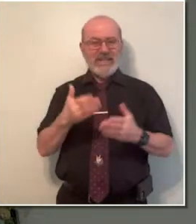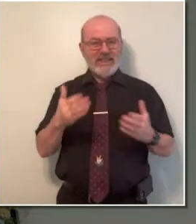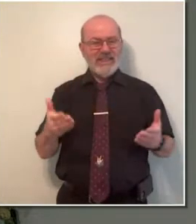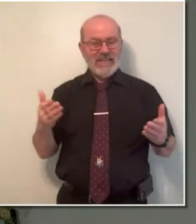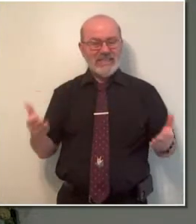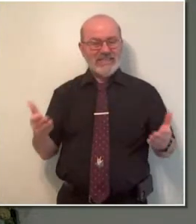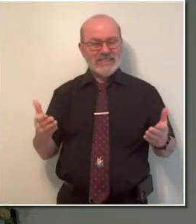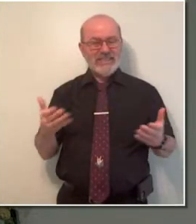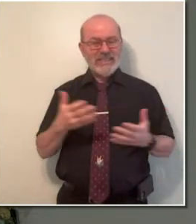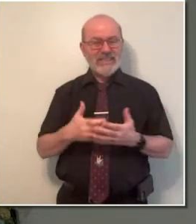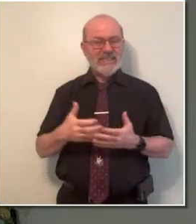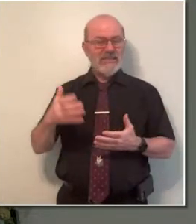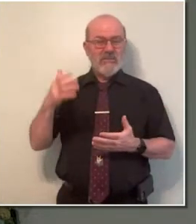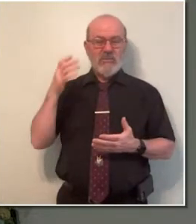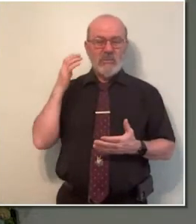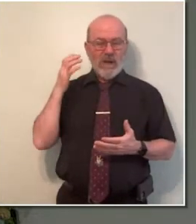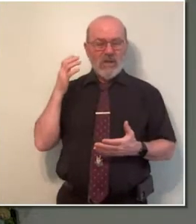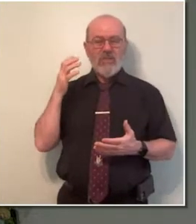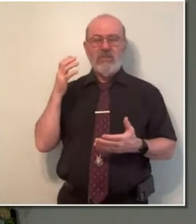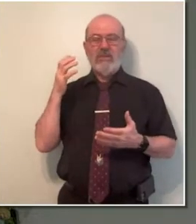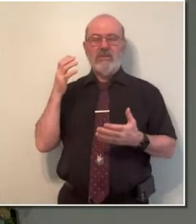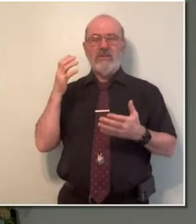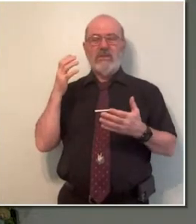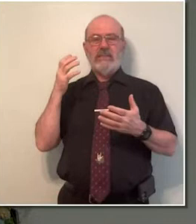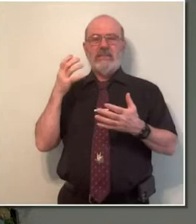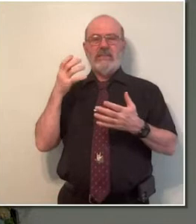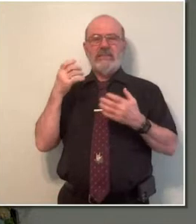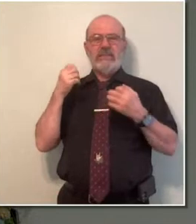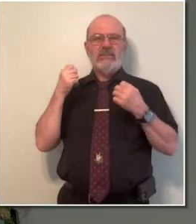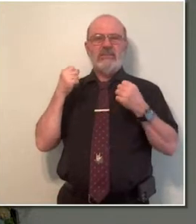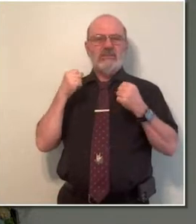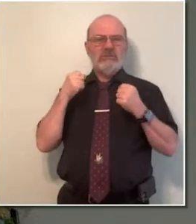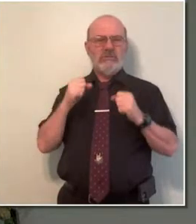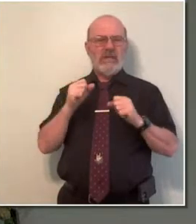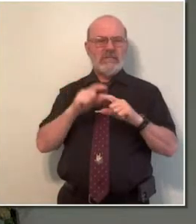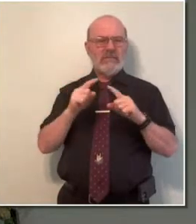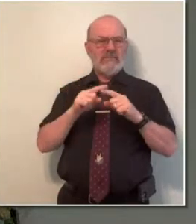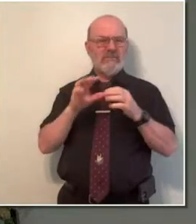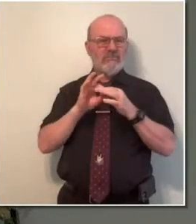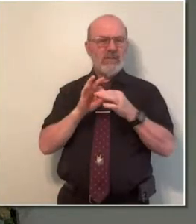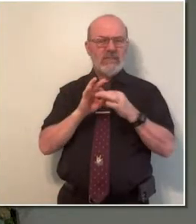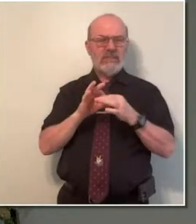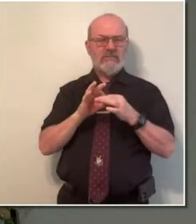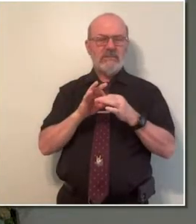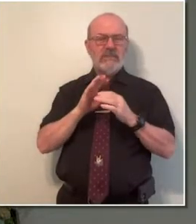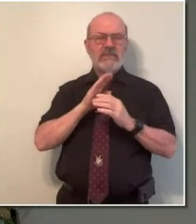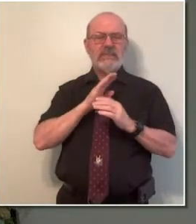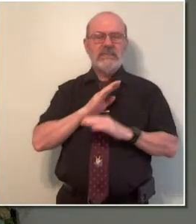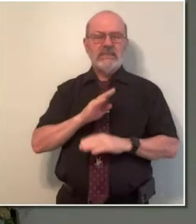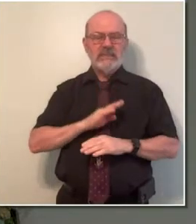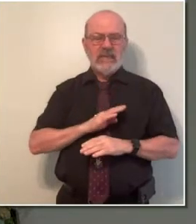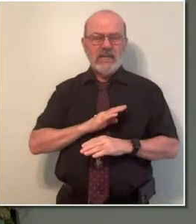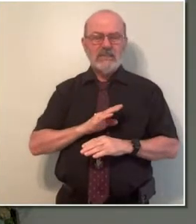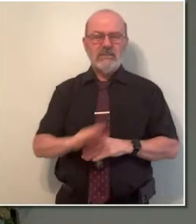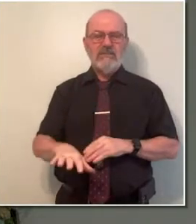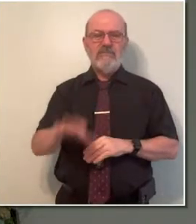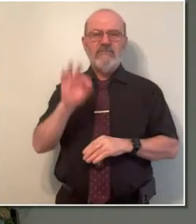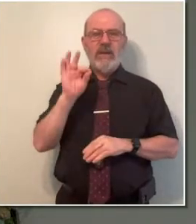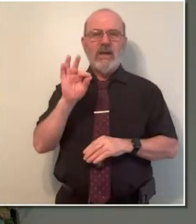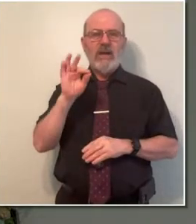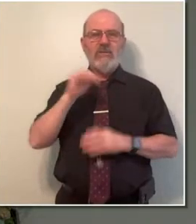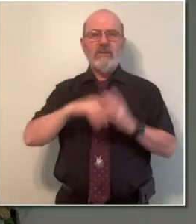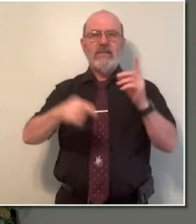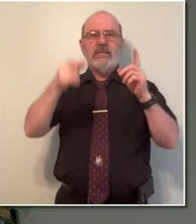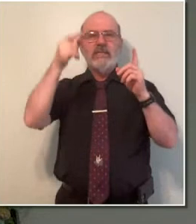wealth. Satisfaction is not found in trying different relationships. Satisfaction is found in God and